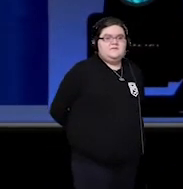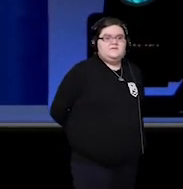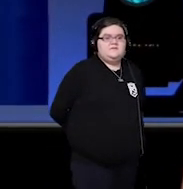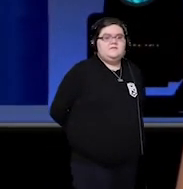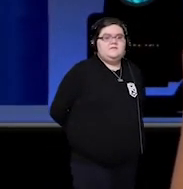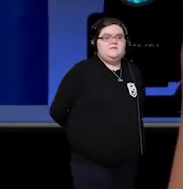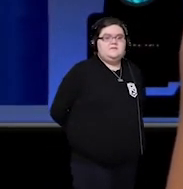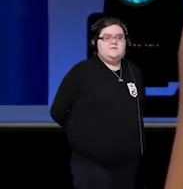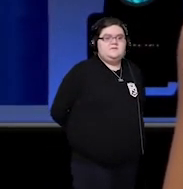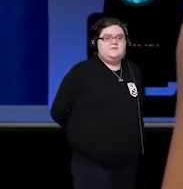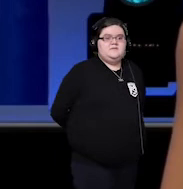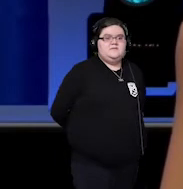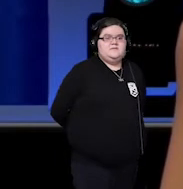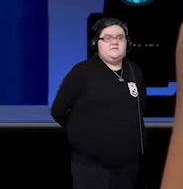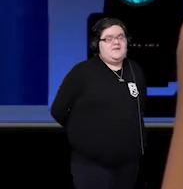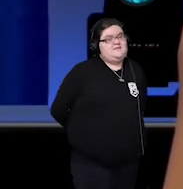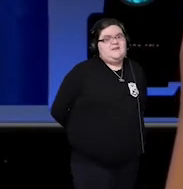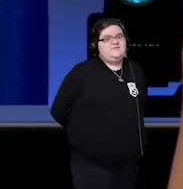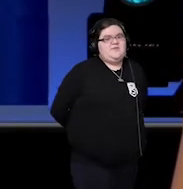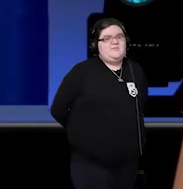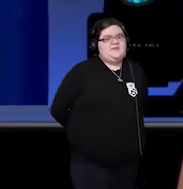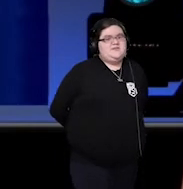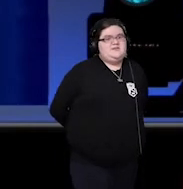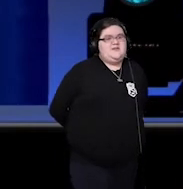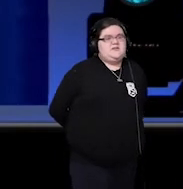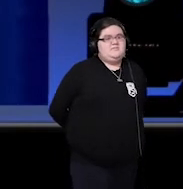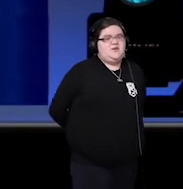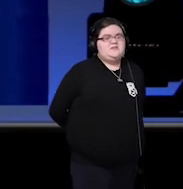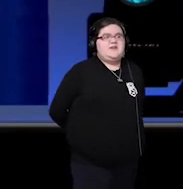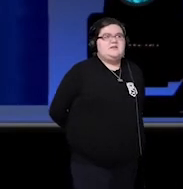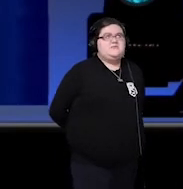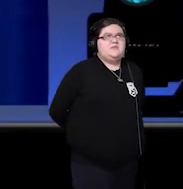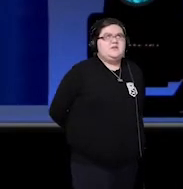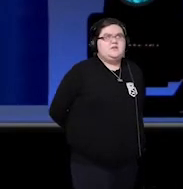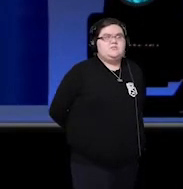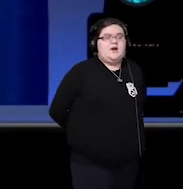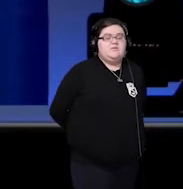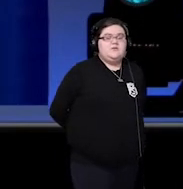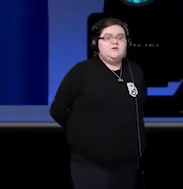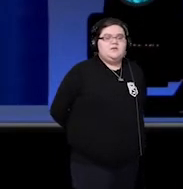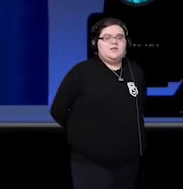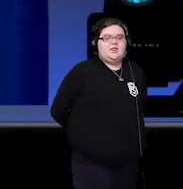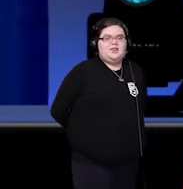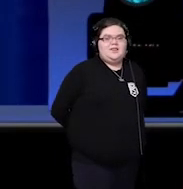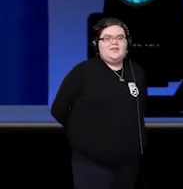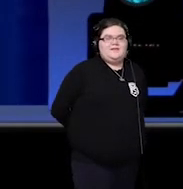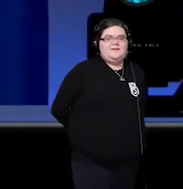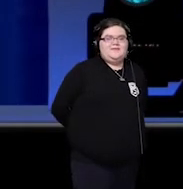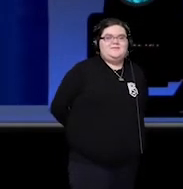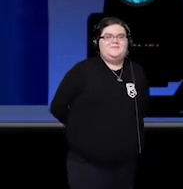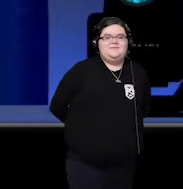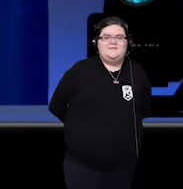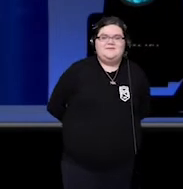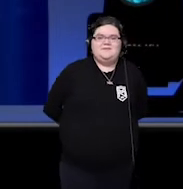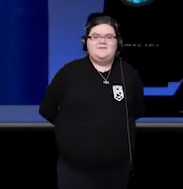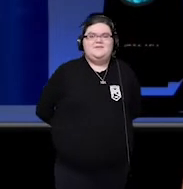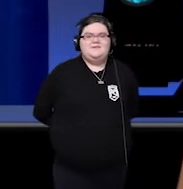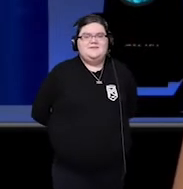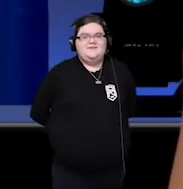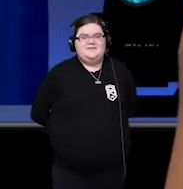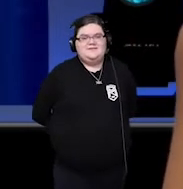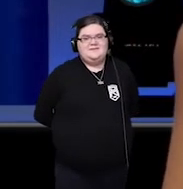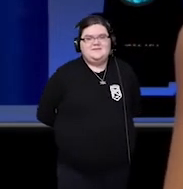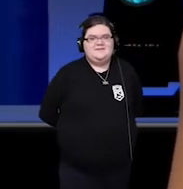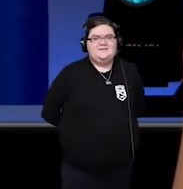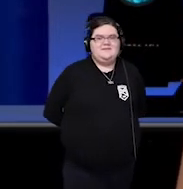with? Cookies. That was my best guess, English, wow. They are struggling. Yeah, he's fucked.